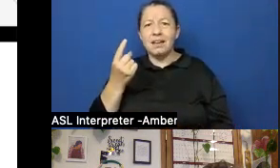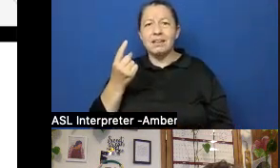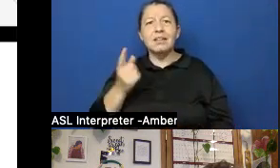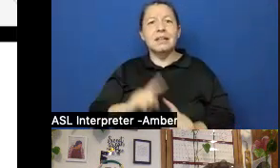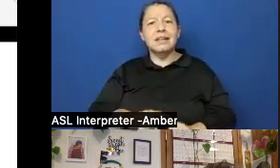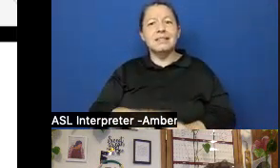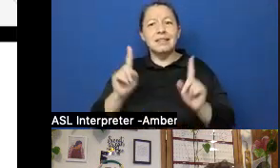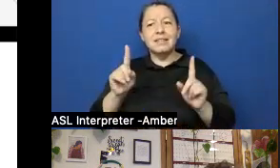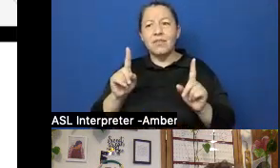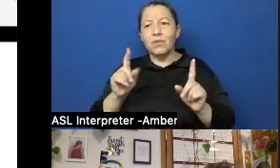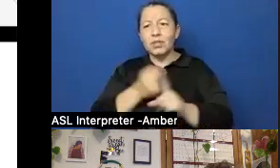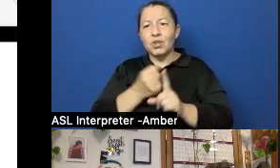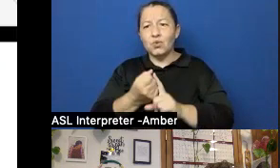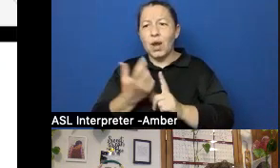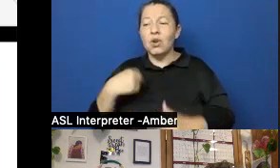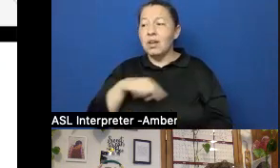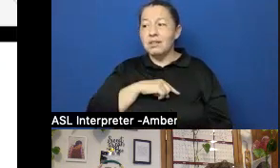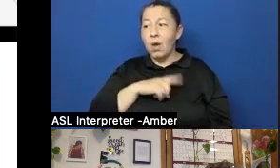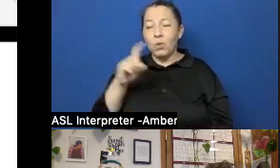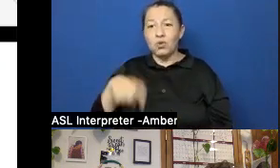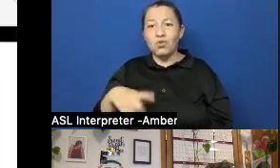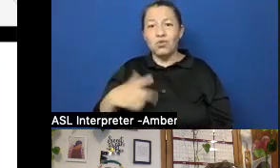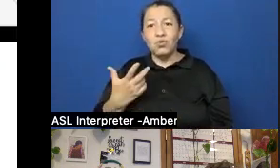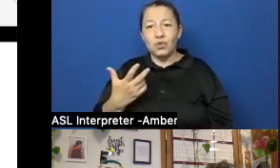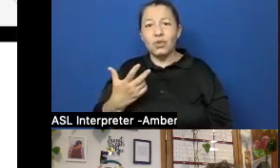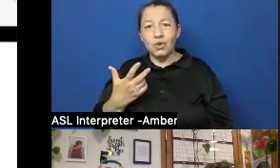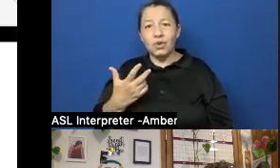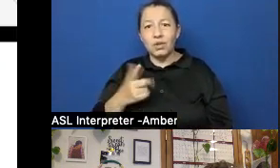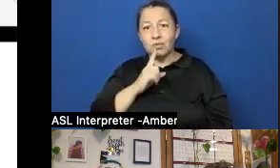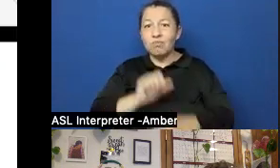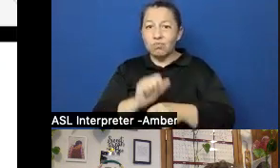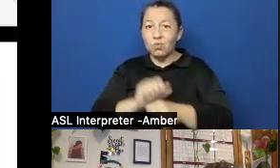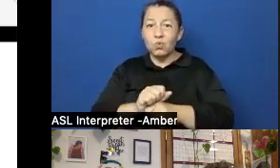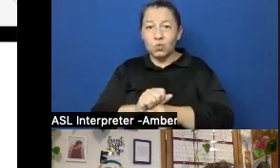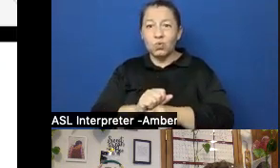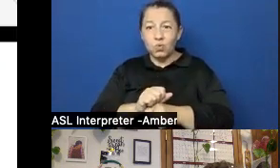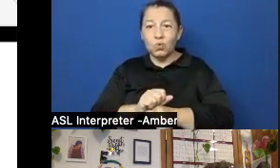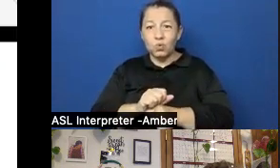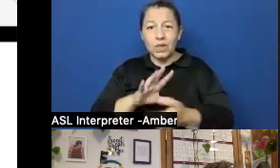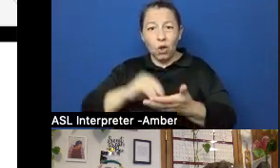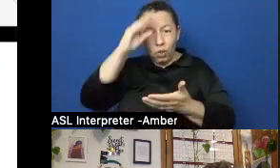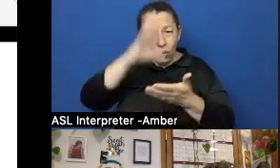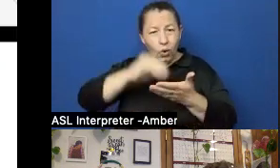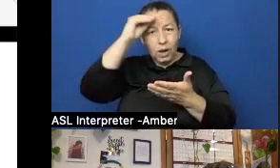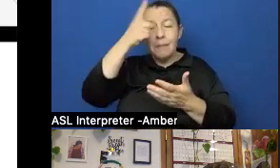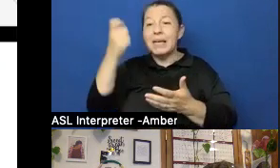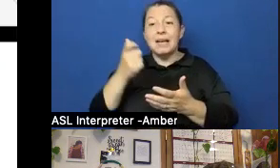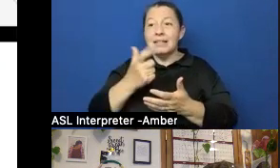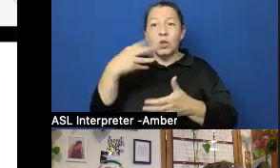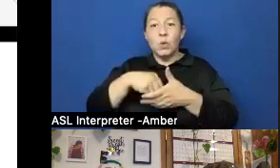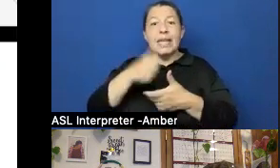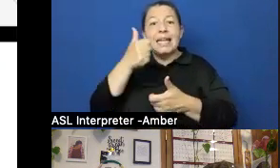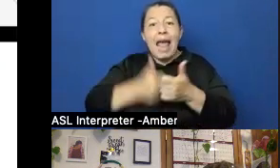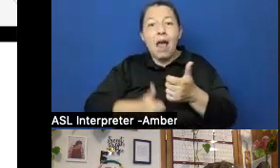area that we should spend some time in, because it is in every one of our communities. It's in many of